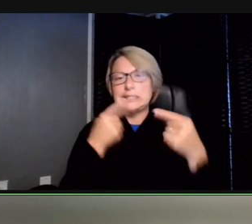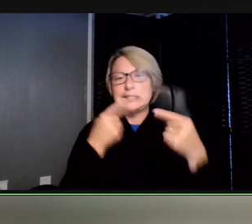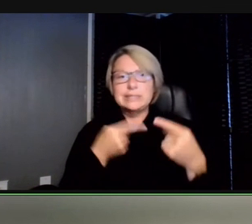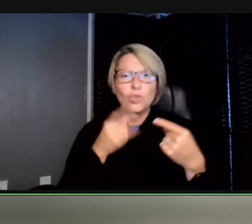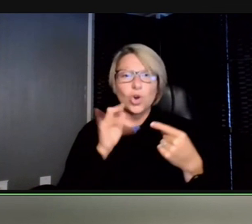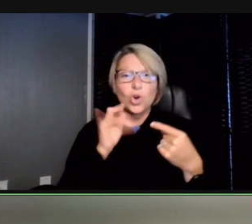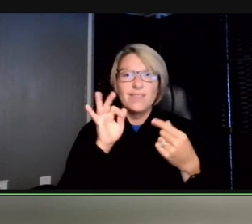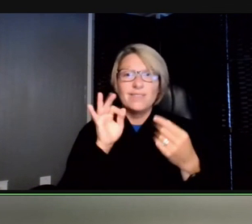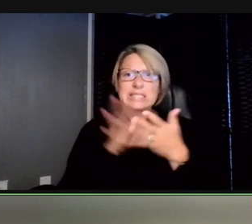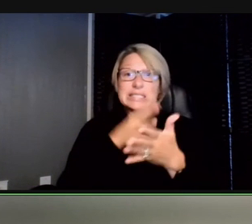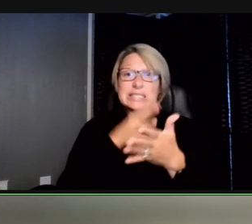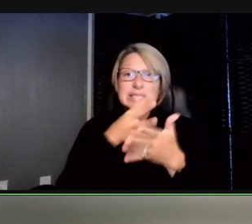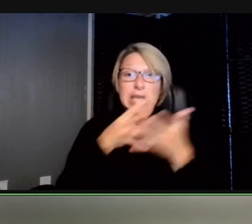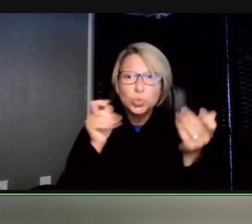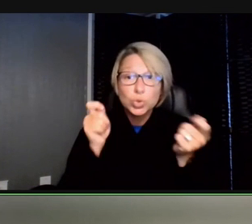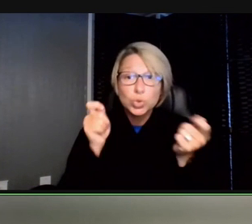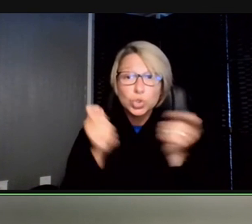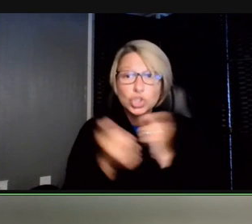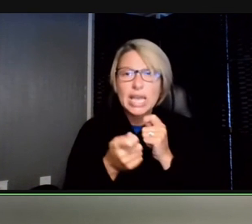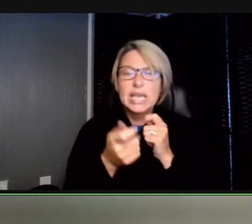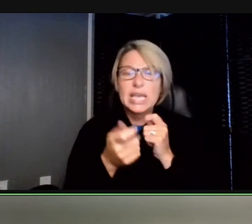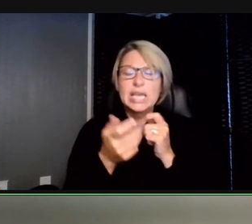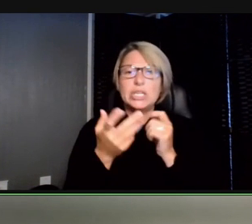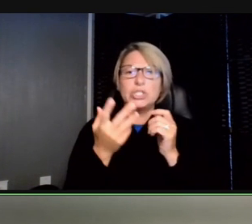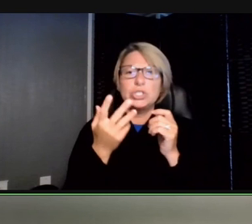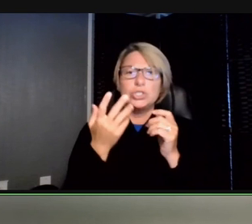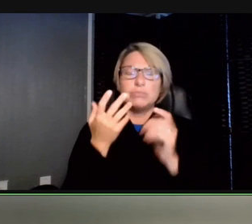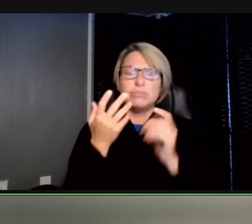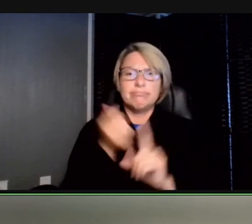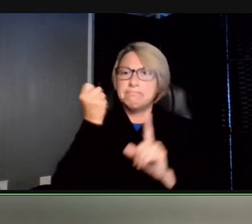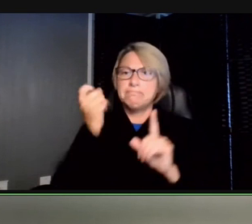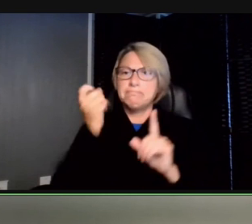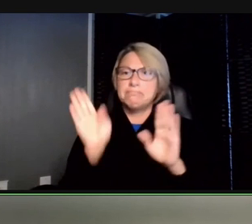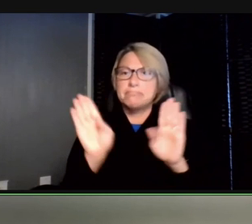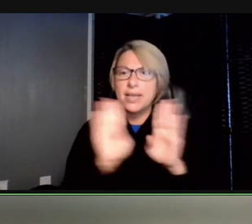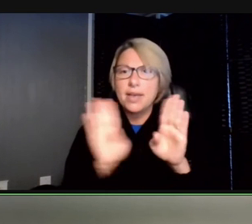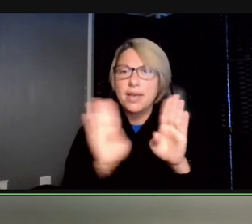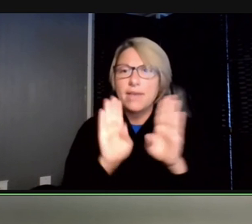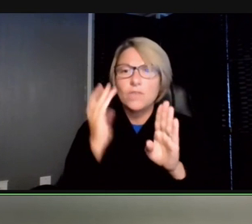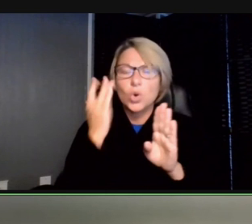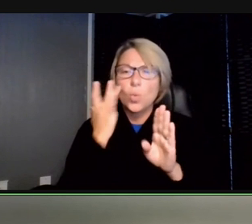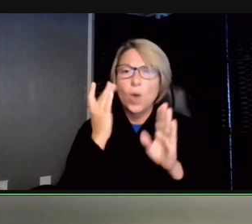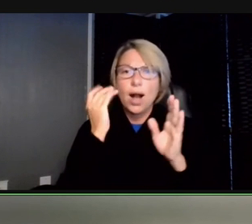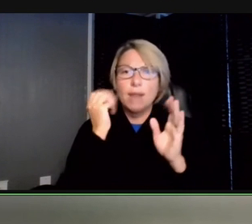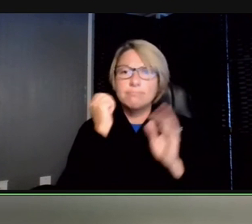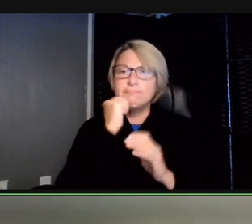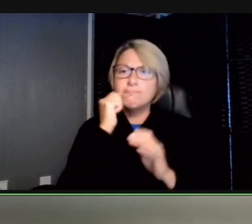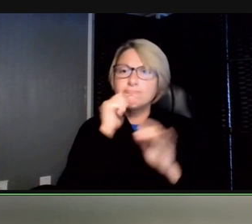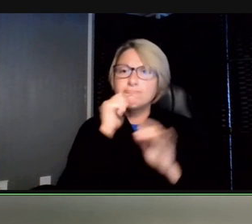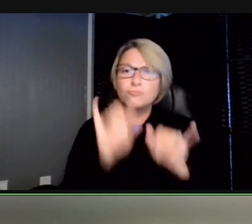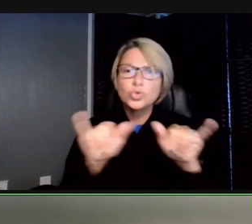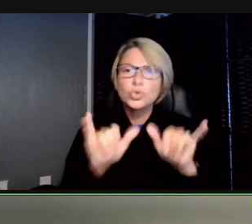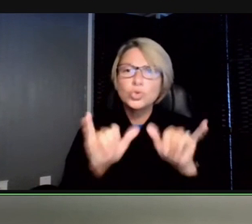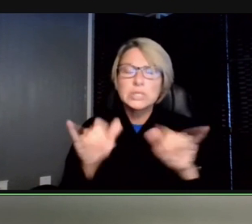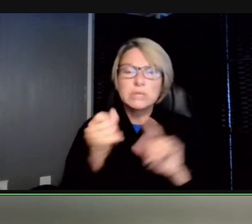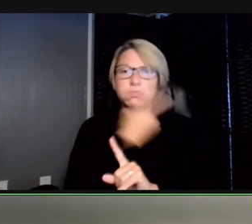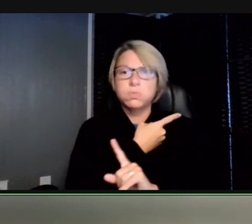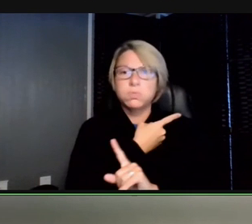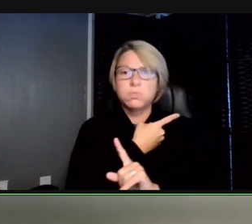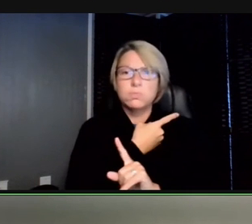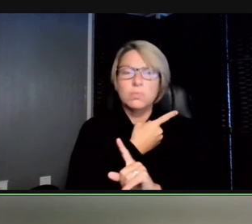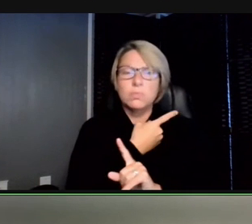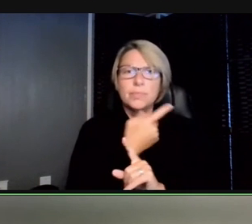and behaviors come out because it's not following the same routine every day, or even at home, all of a sudden